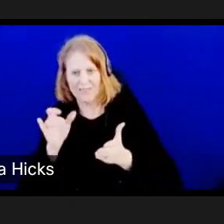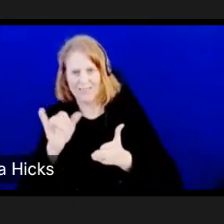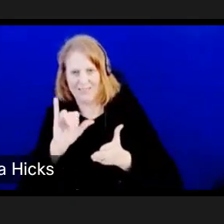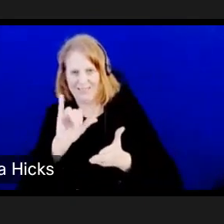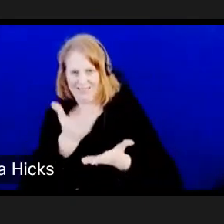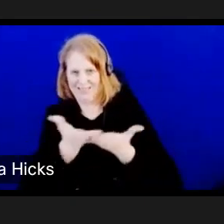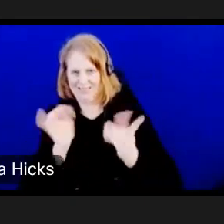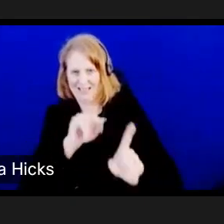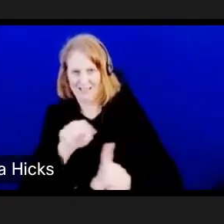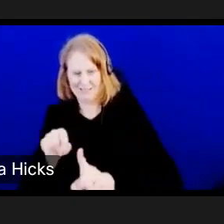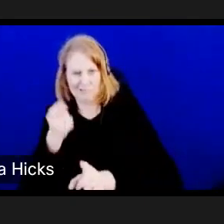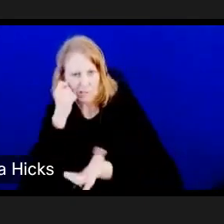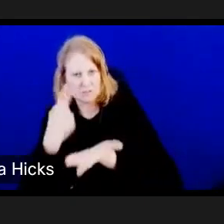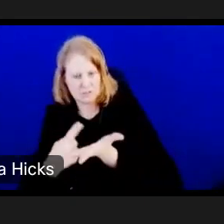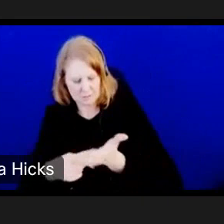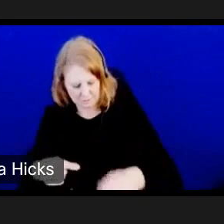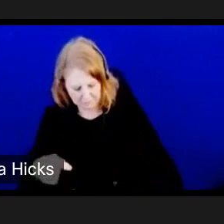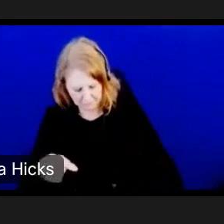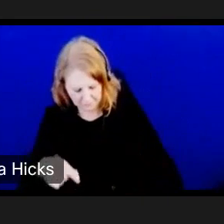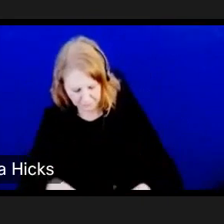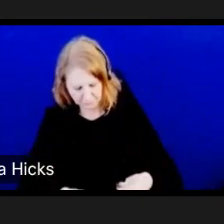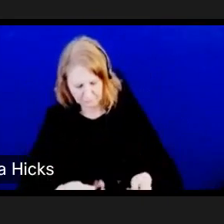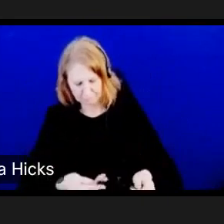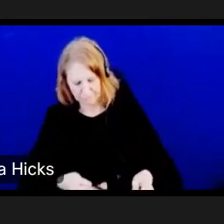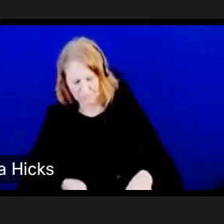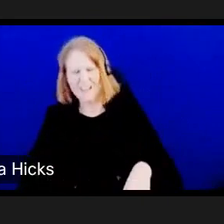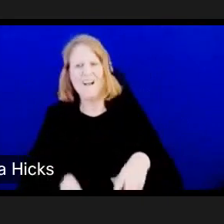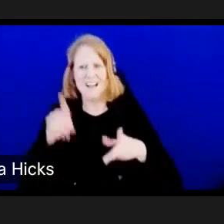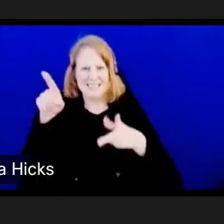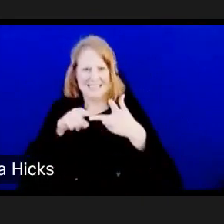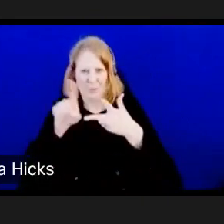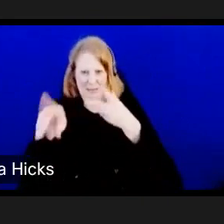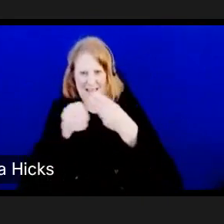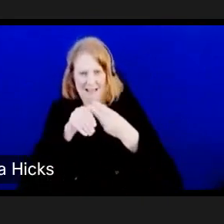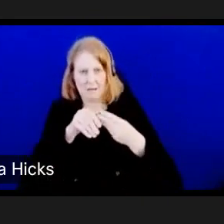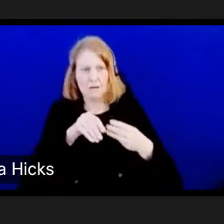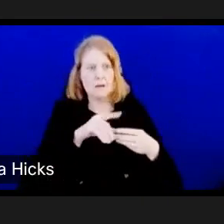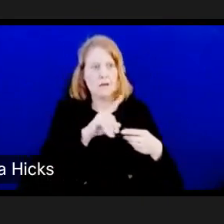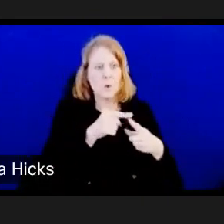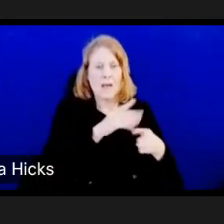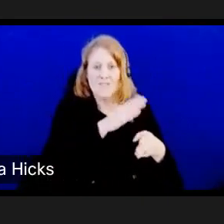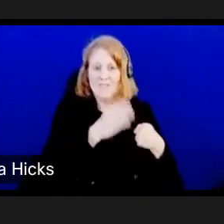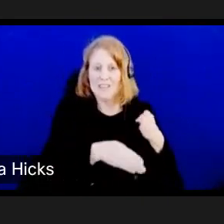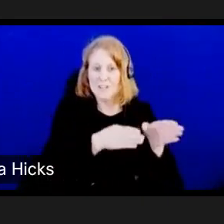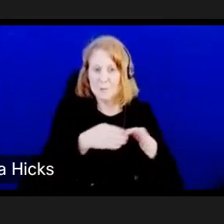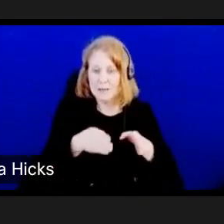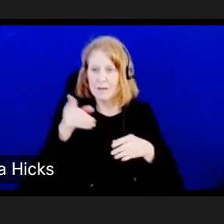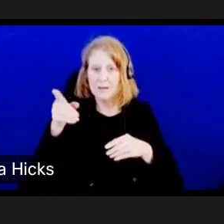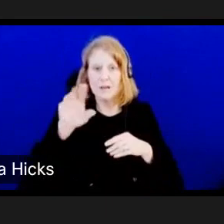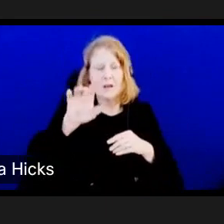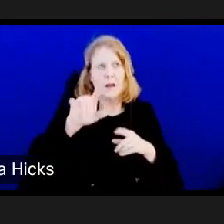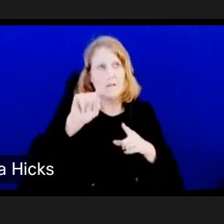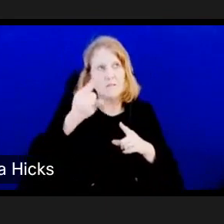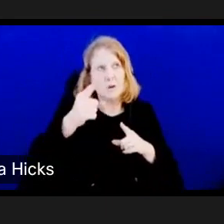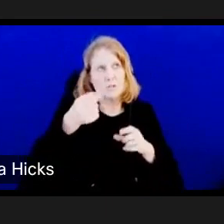Also, I'm sorry, my last thing here is also regarding finished plans. First Street Southeast. The First Street Southeast